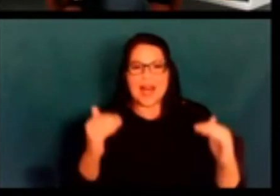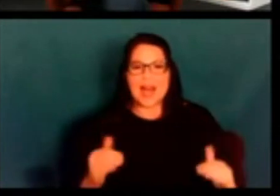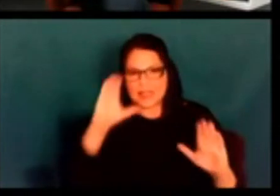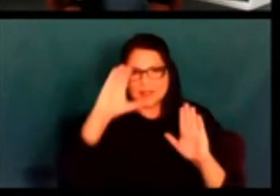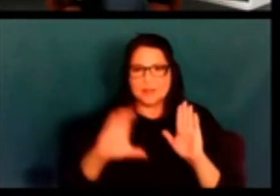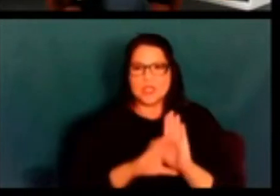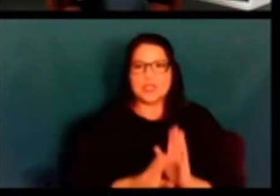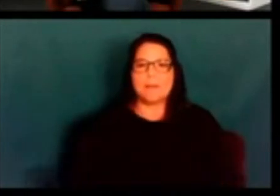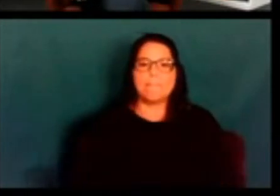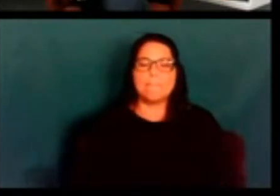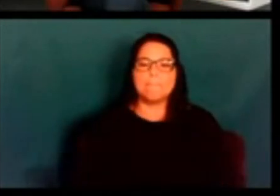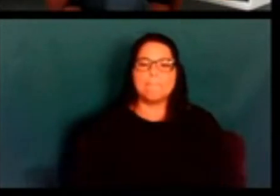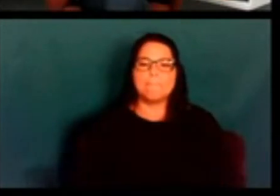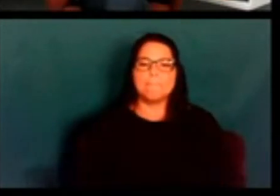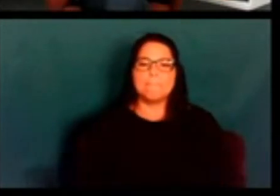image.